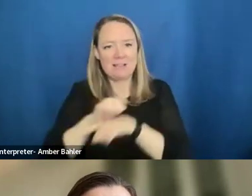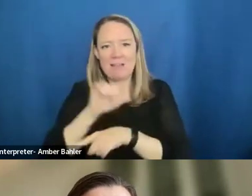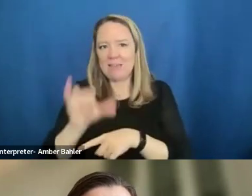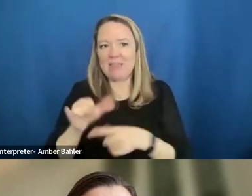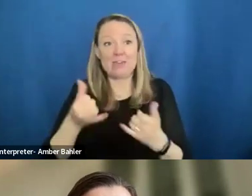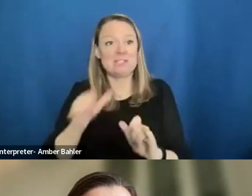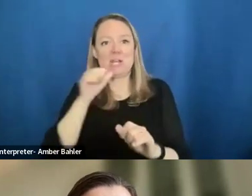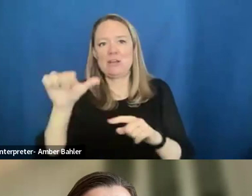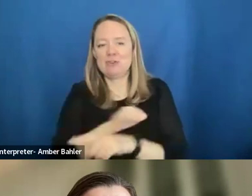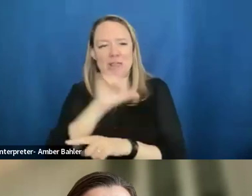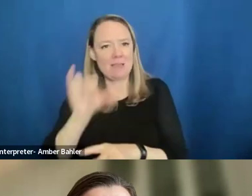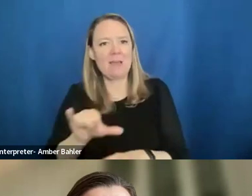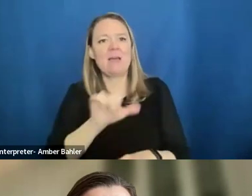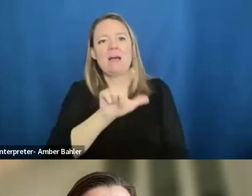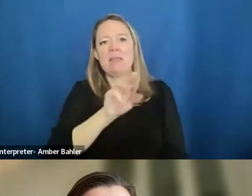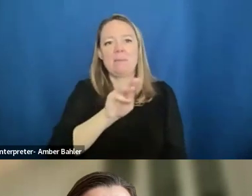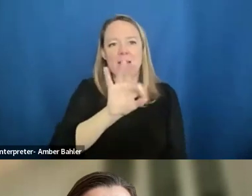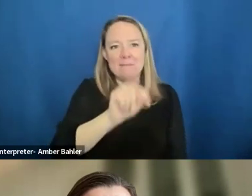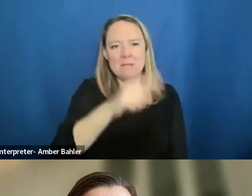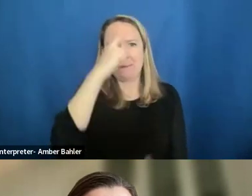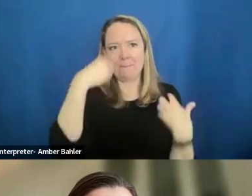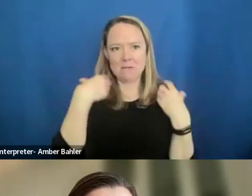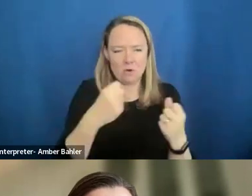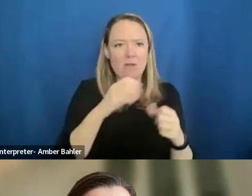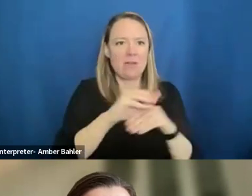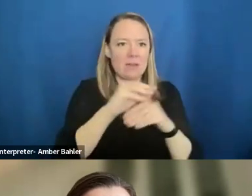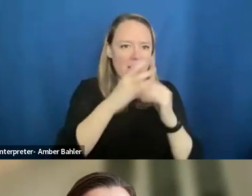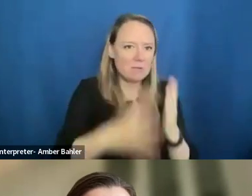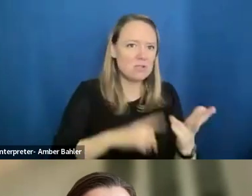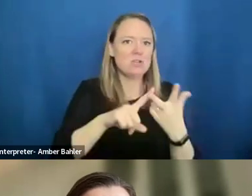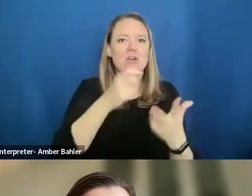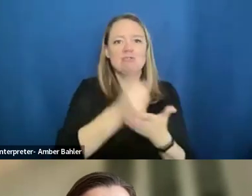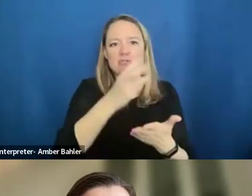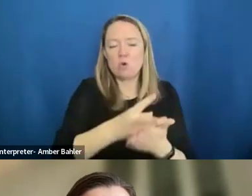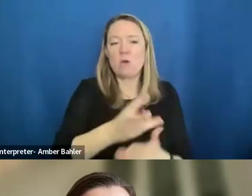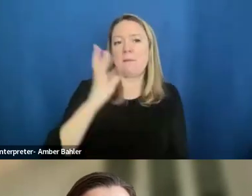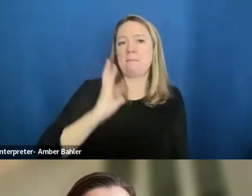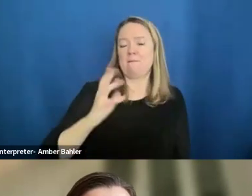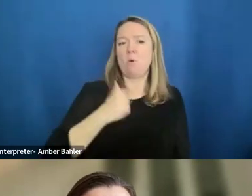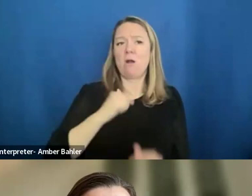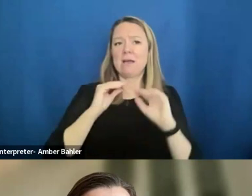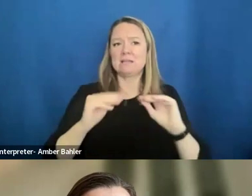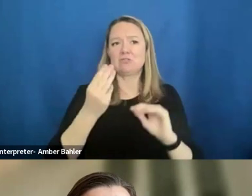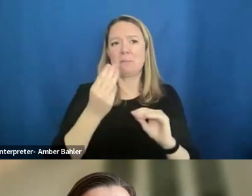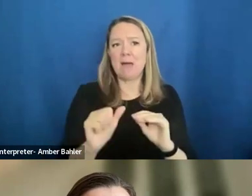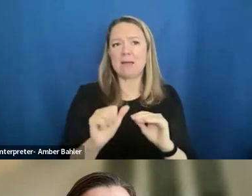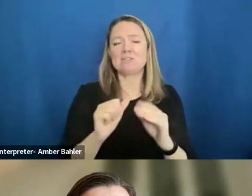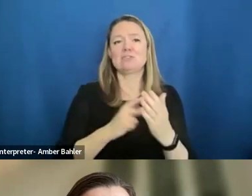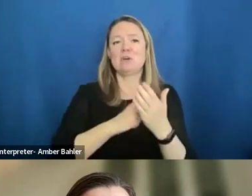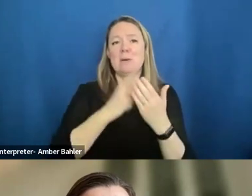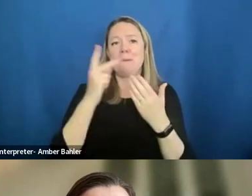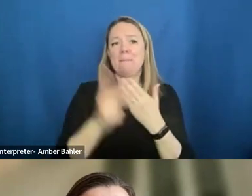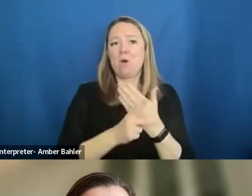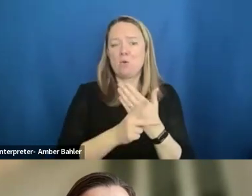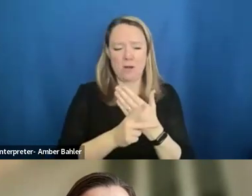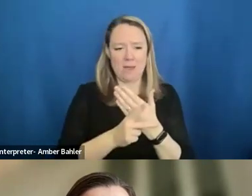health counselors, licensed marriage and family therapists, social workers. I used to teach at the master's program at the UW School of Social Work. There's two SUD classes and they're